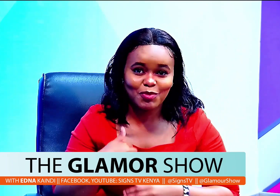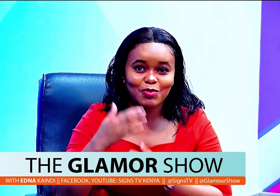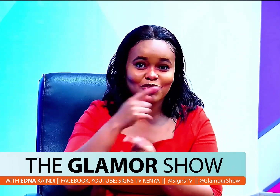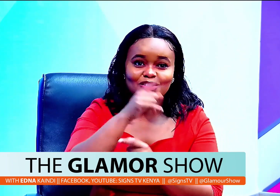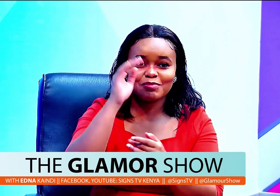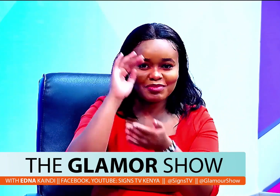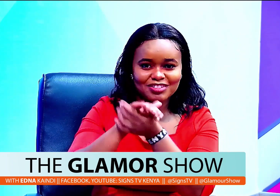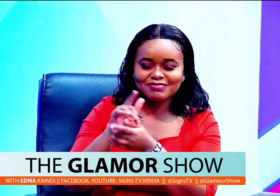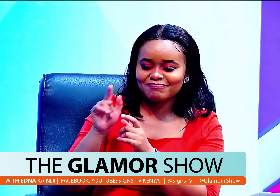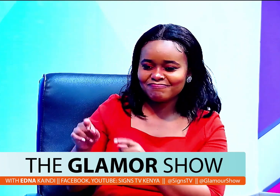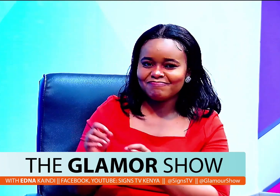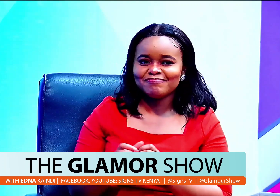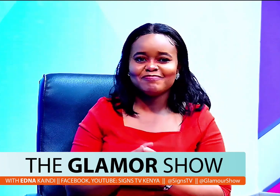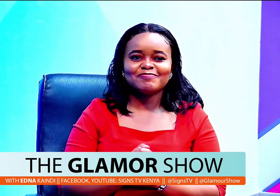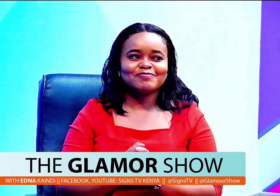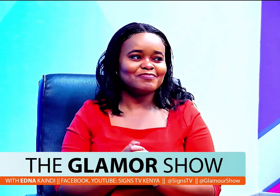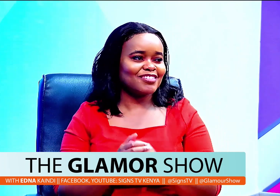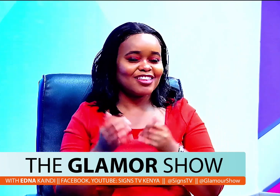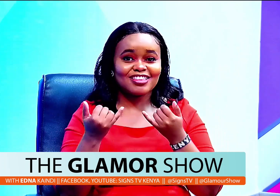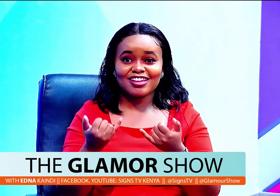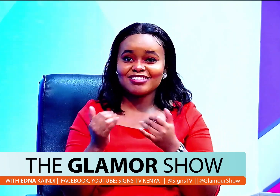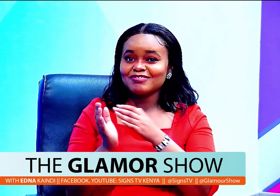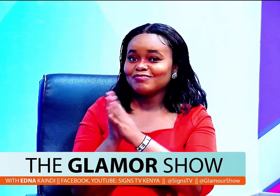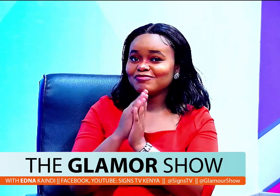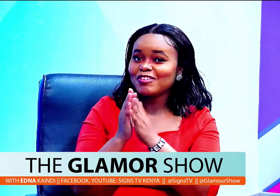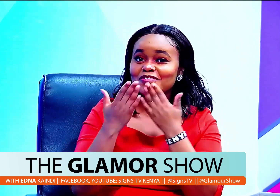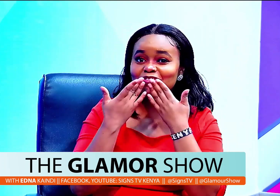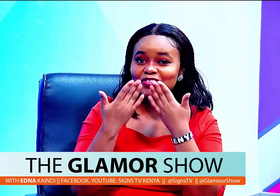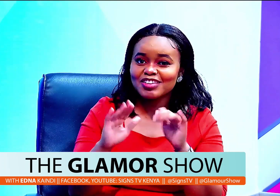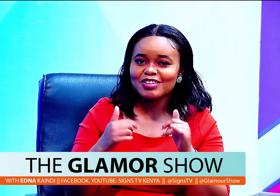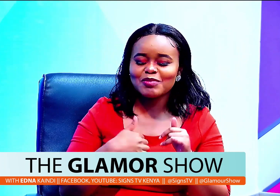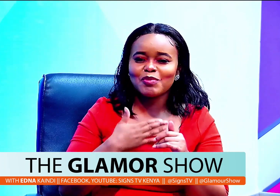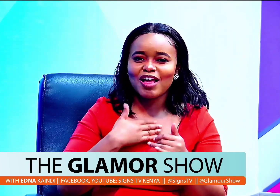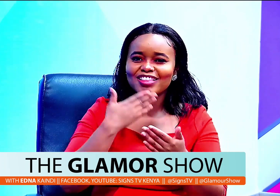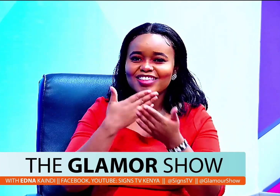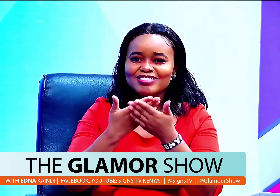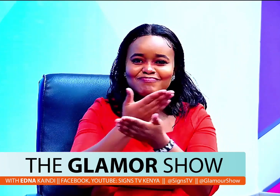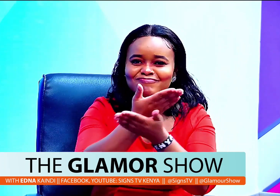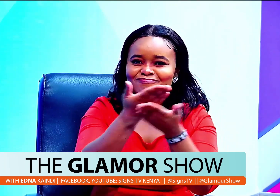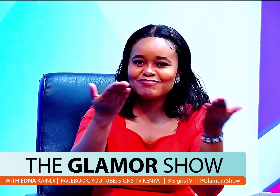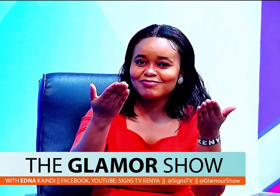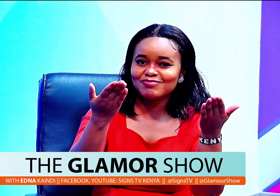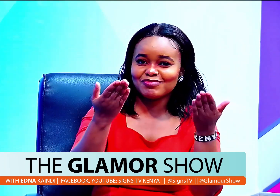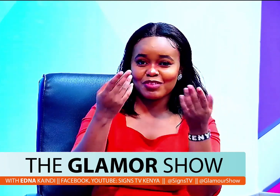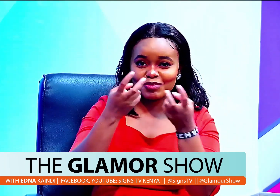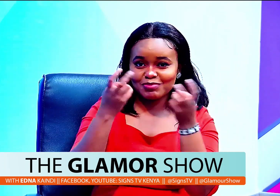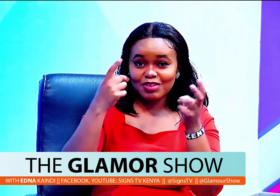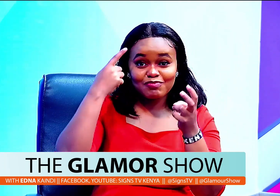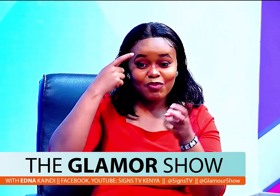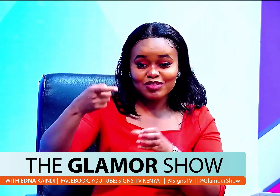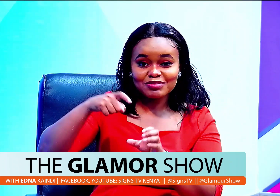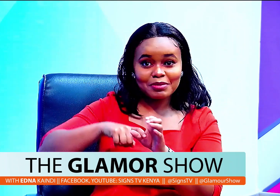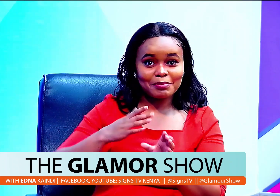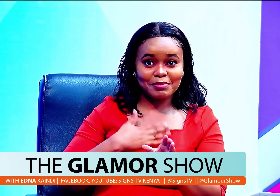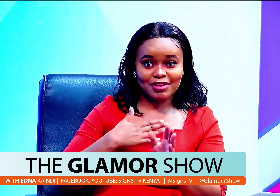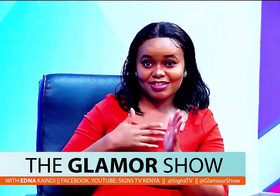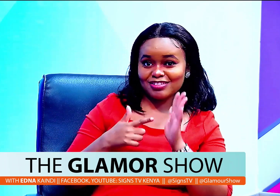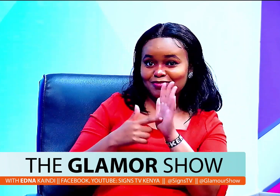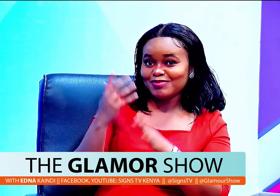been doing. And I believe you've learned something. Thank you so much for watching the